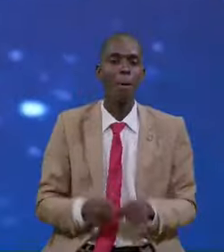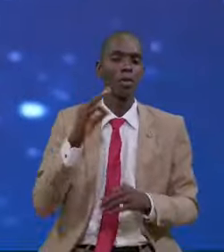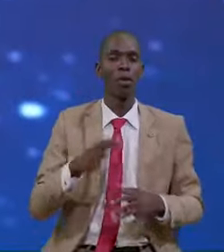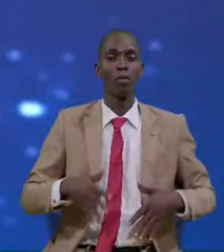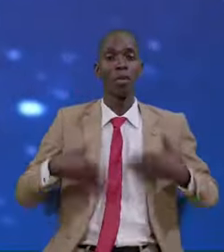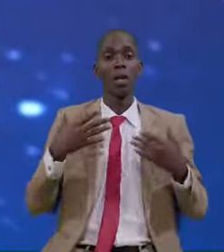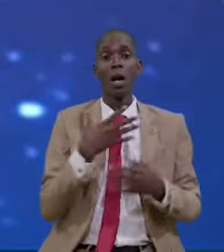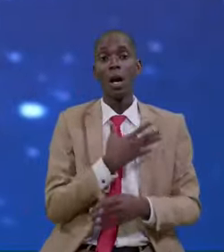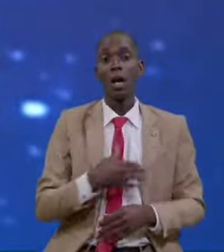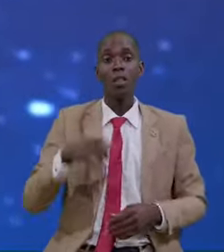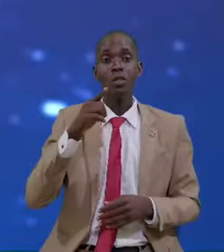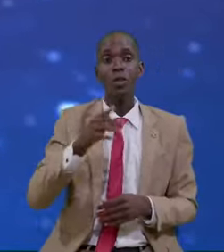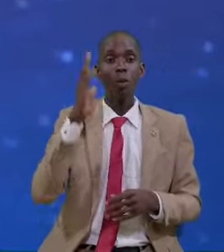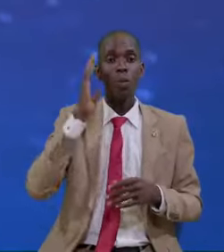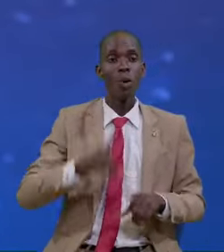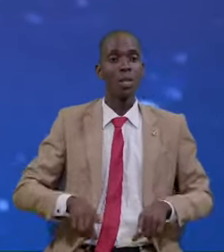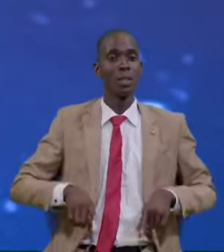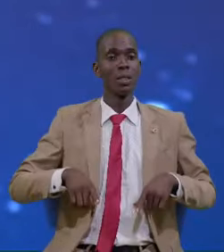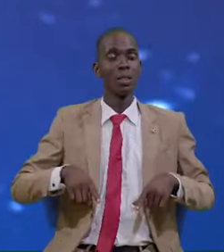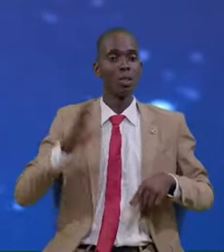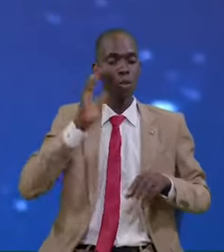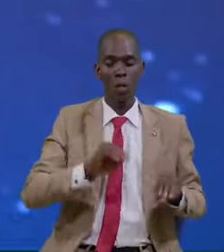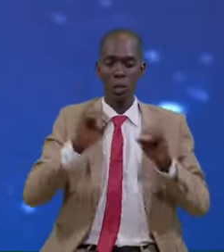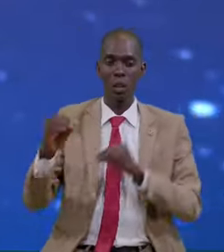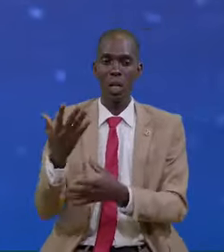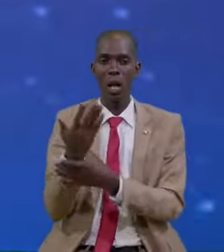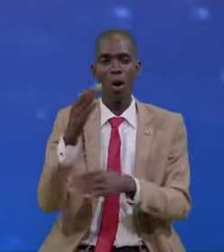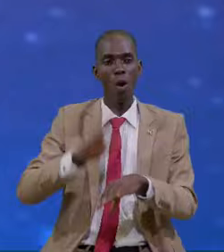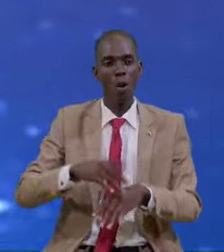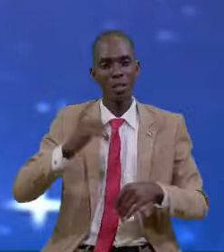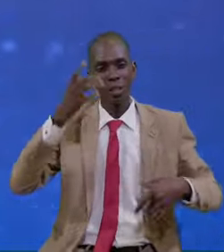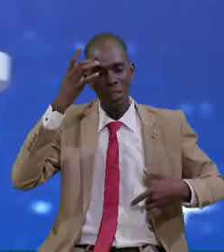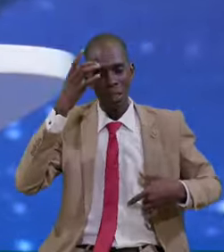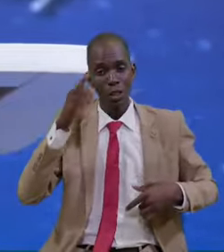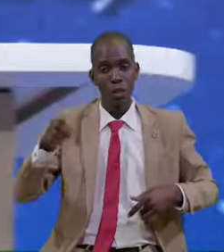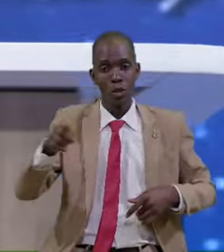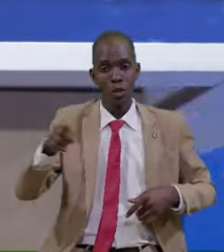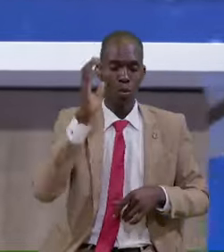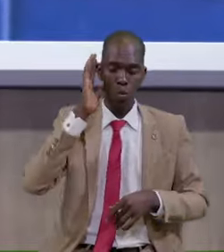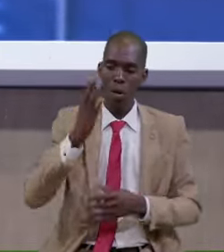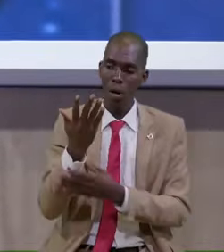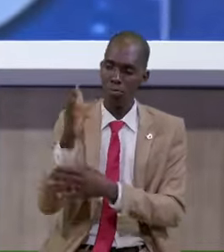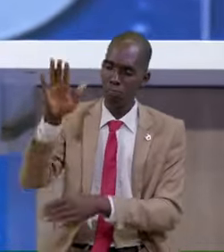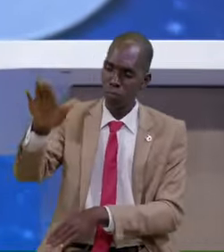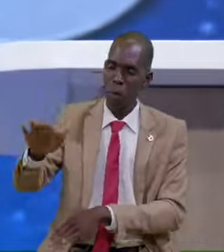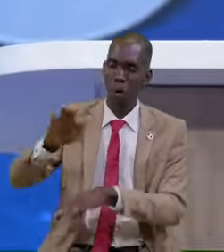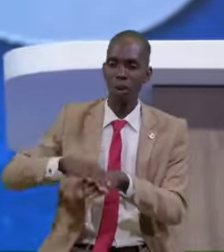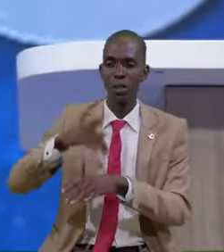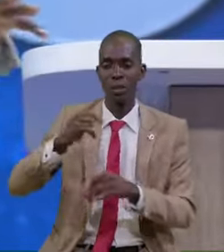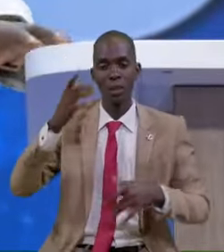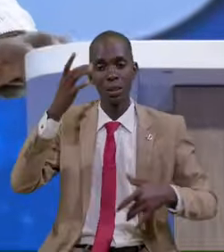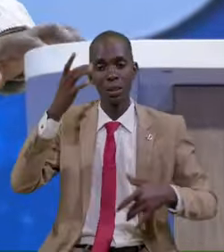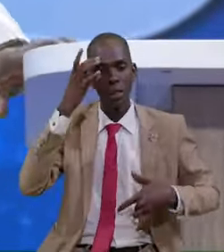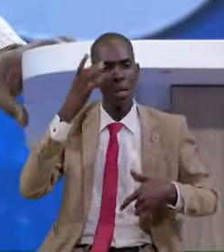shall lay hands on the sick. And it shall lay hands on the sick. And they